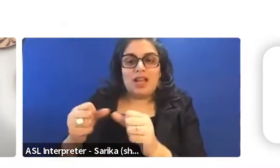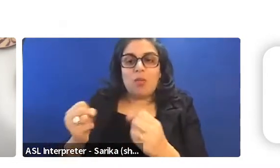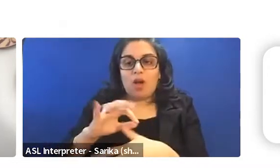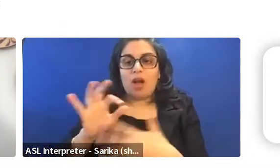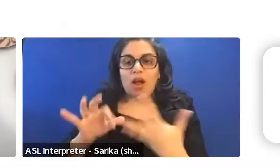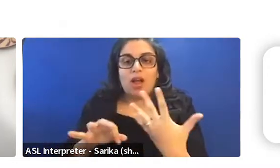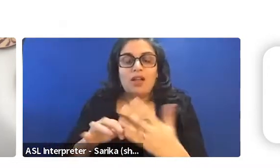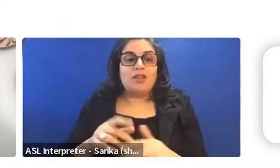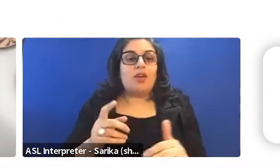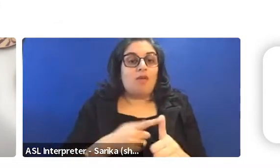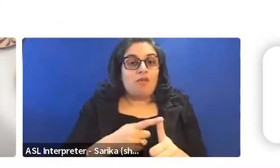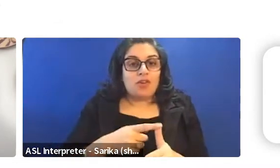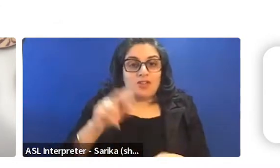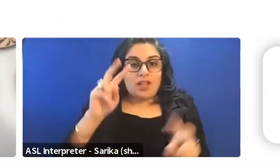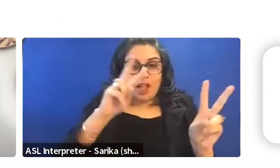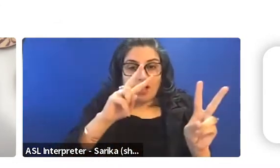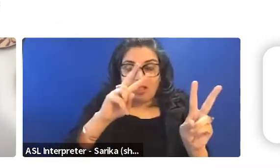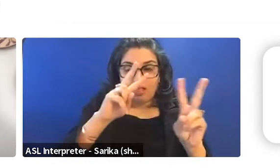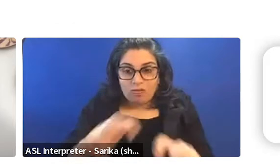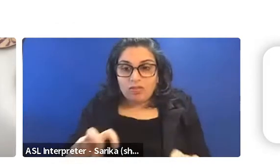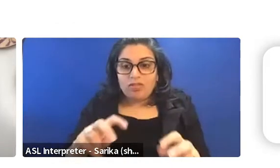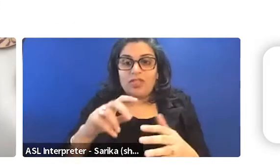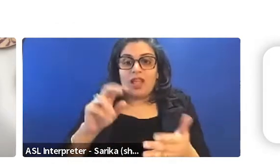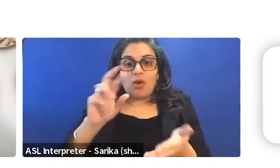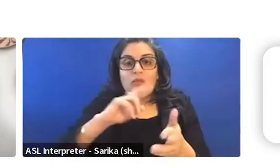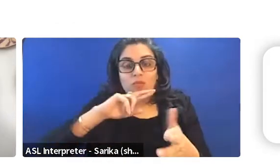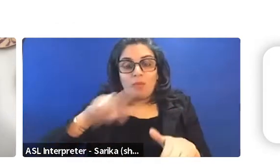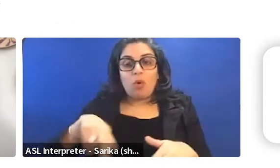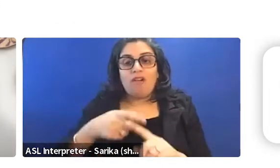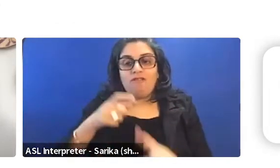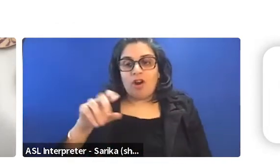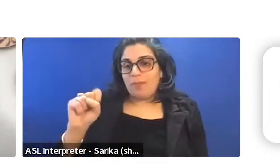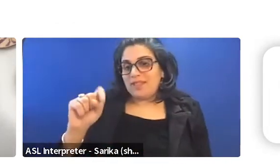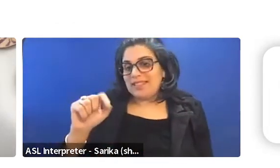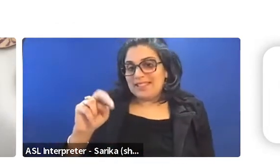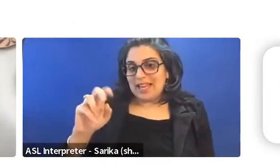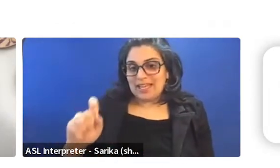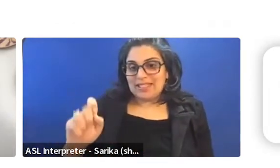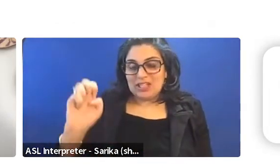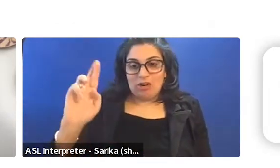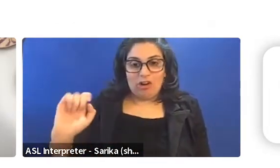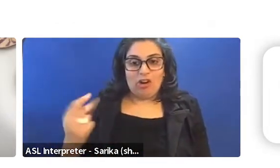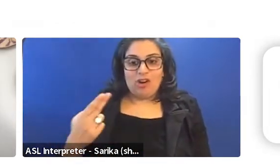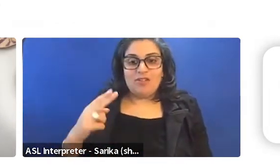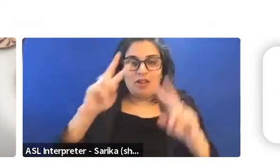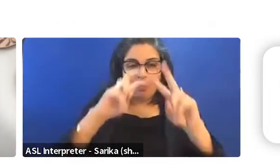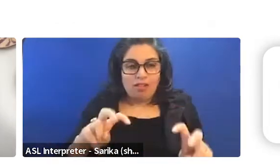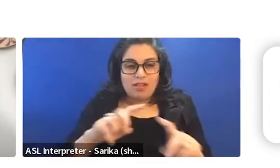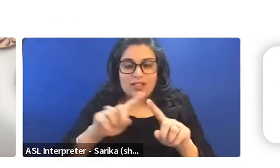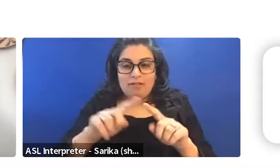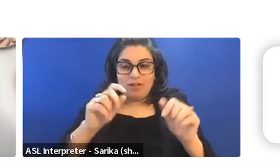the report from Sandearth, and along with my research assistant, Ruba Abu Nasser, we went through all these 100 brands and tried to locate